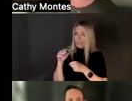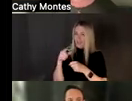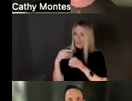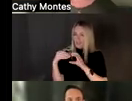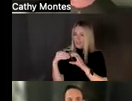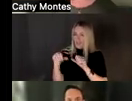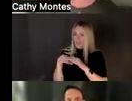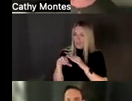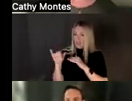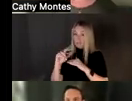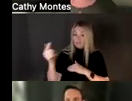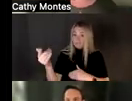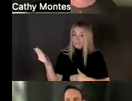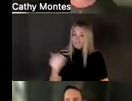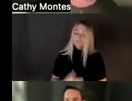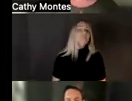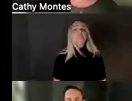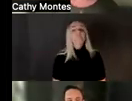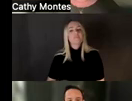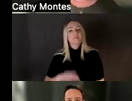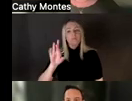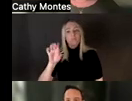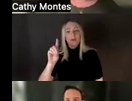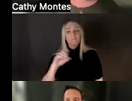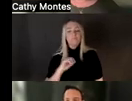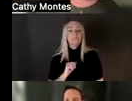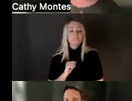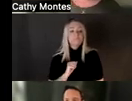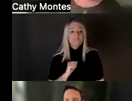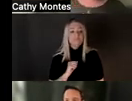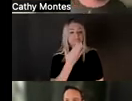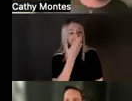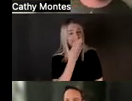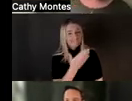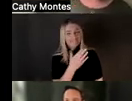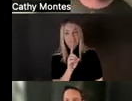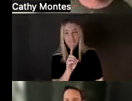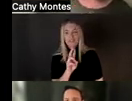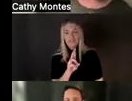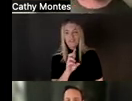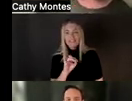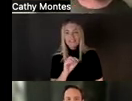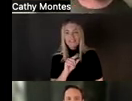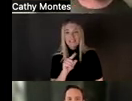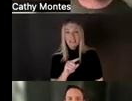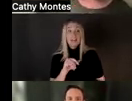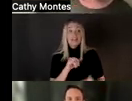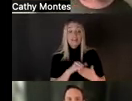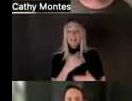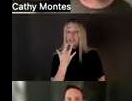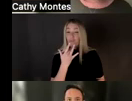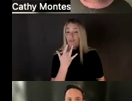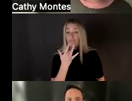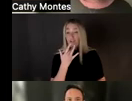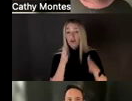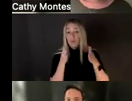can be accessed. Yeah, so thank you, Dr. Diaz. That is the preferred way to